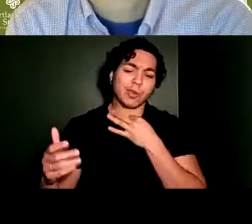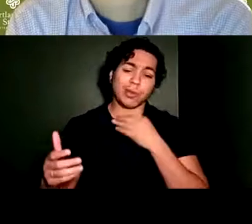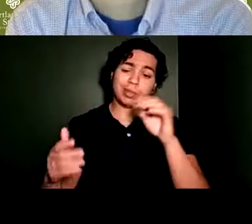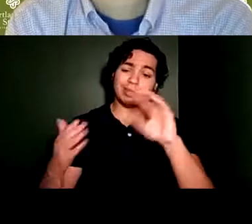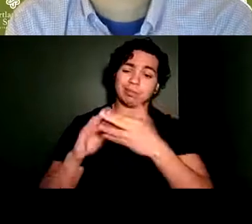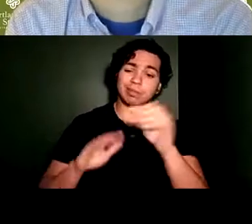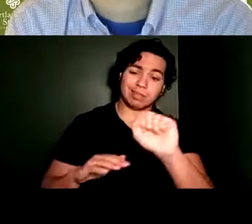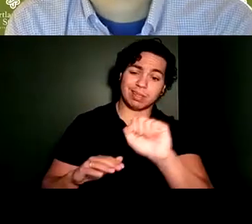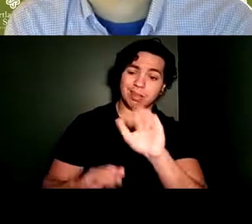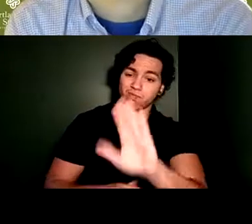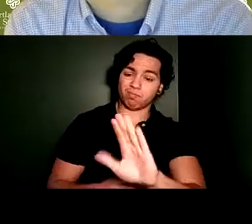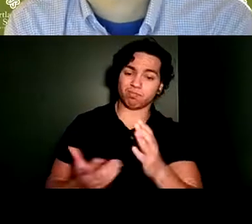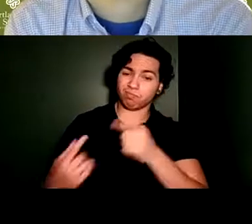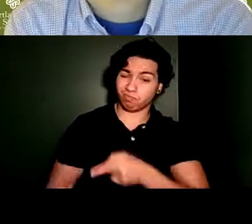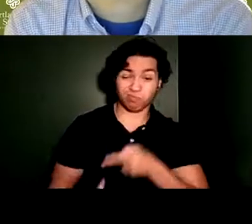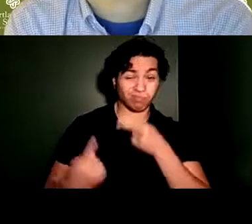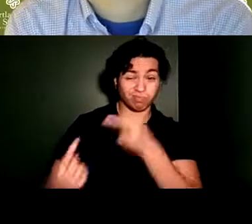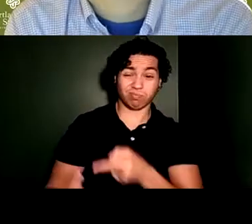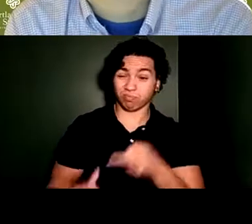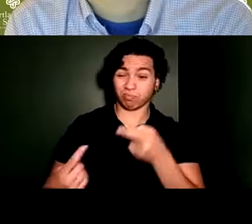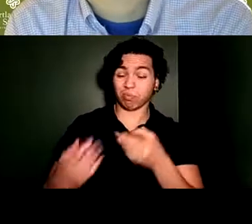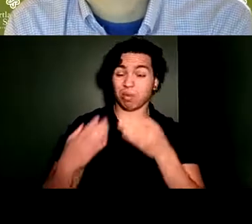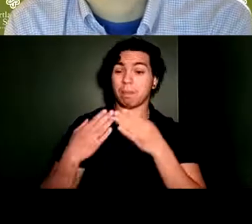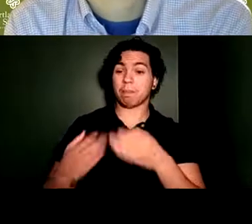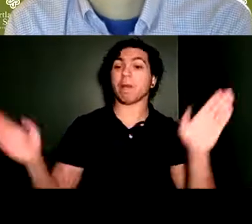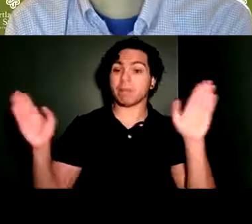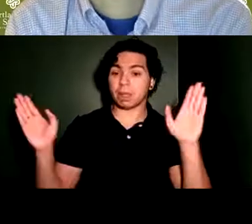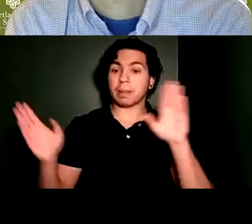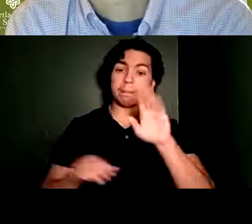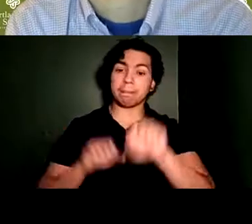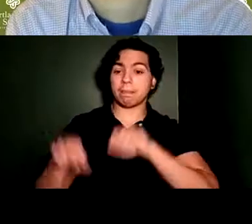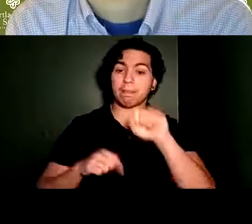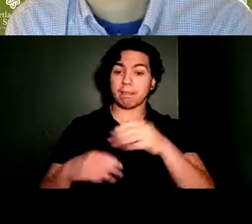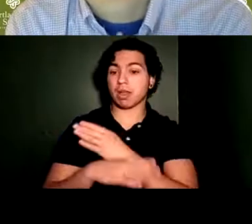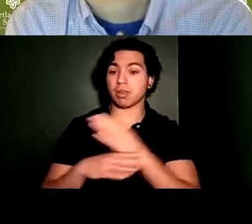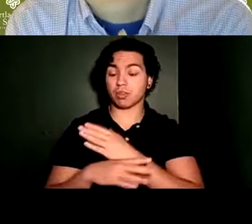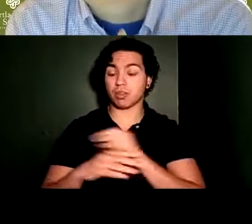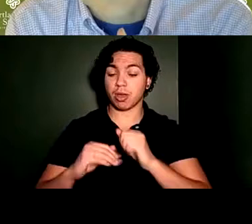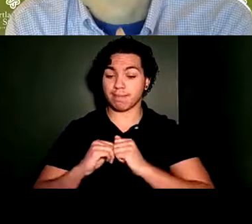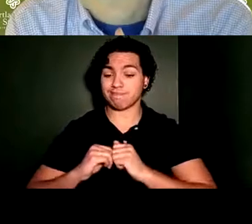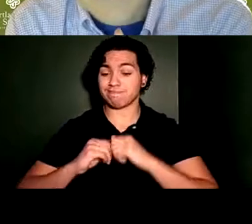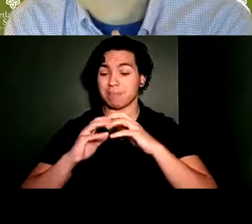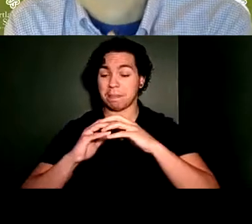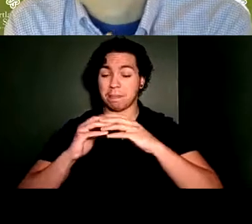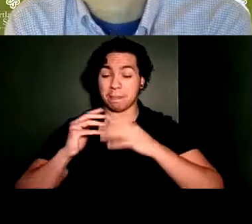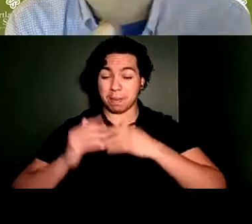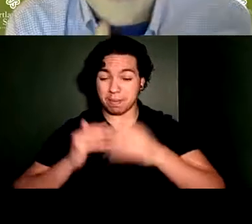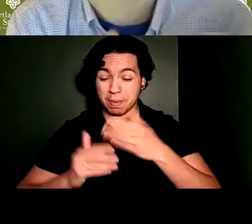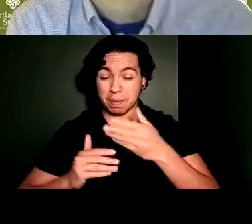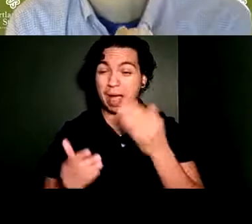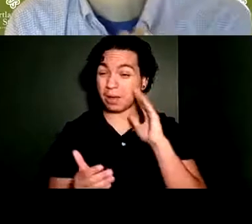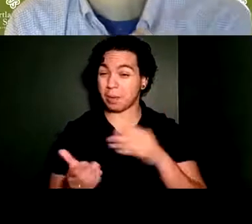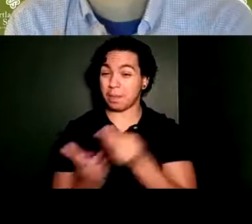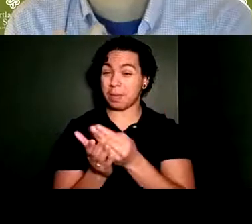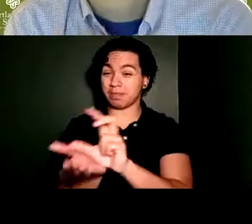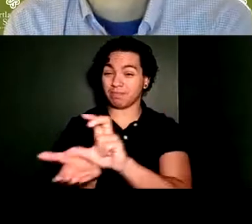with, you know, getting public bike share up and going, has lost, you know, funding, you know, recently or in the